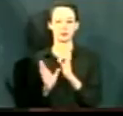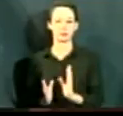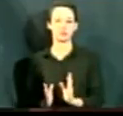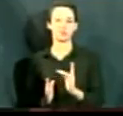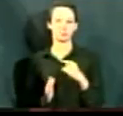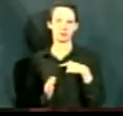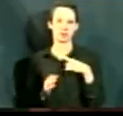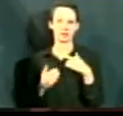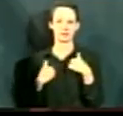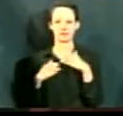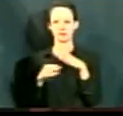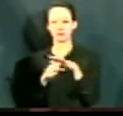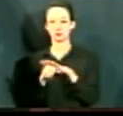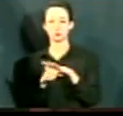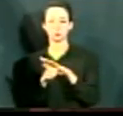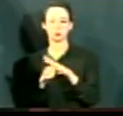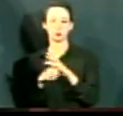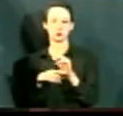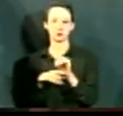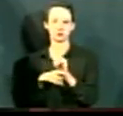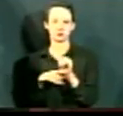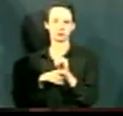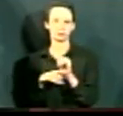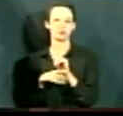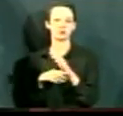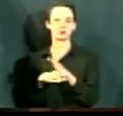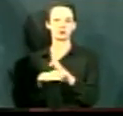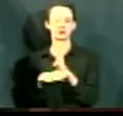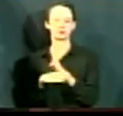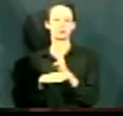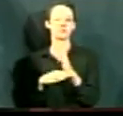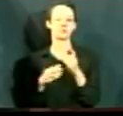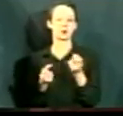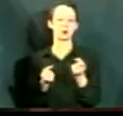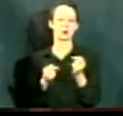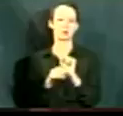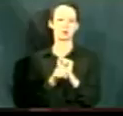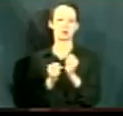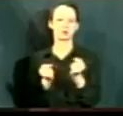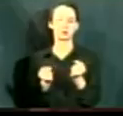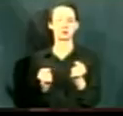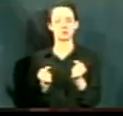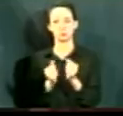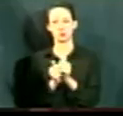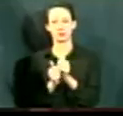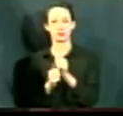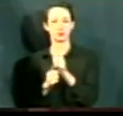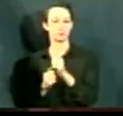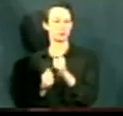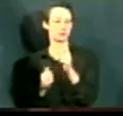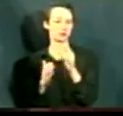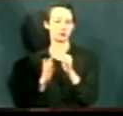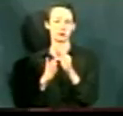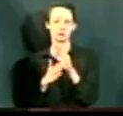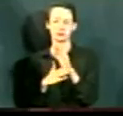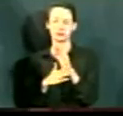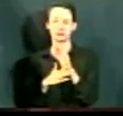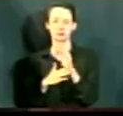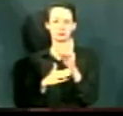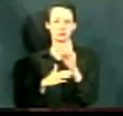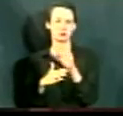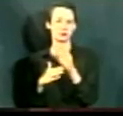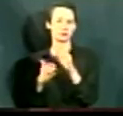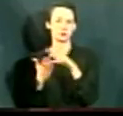practice where we get to work with hundreds of Knox County students and employees. And I'm